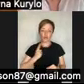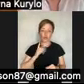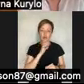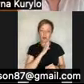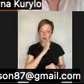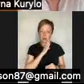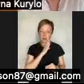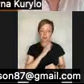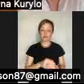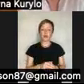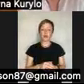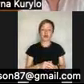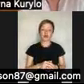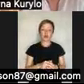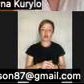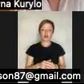were